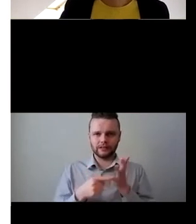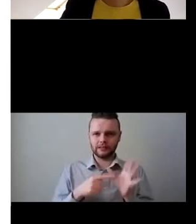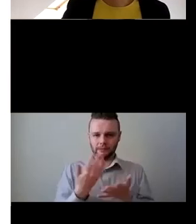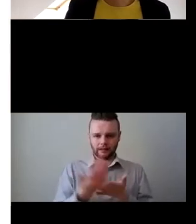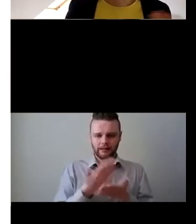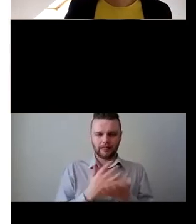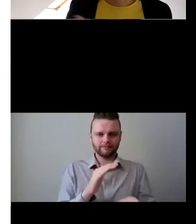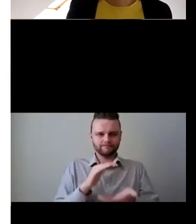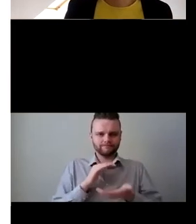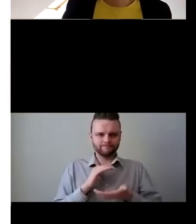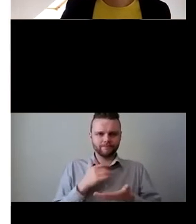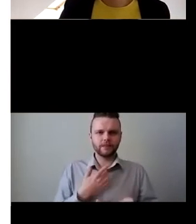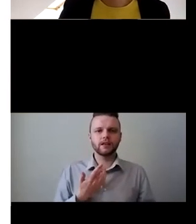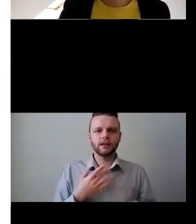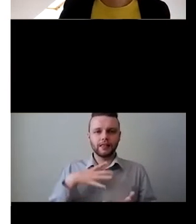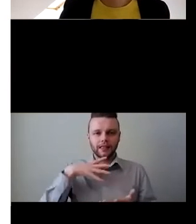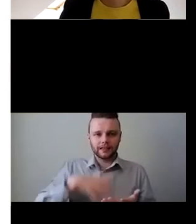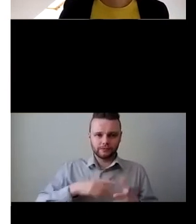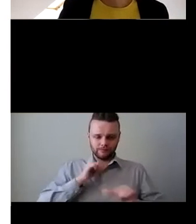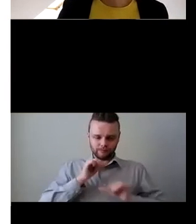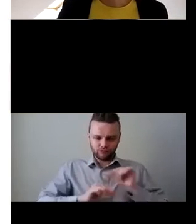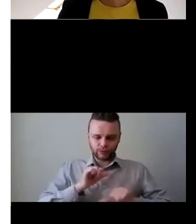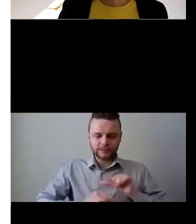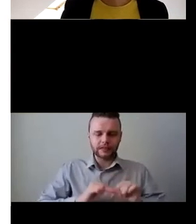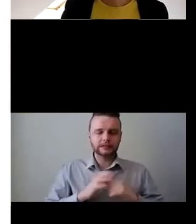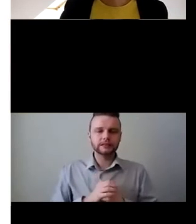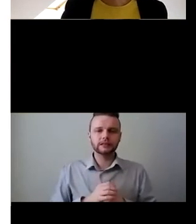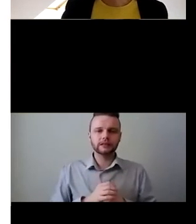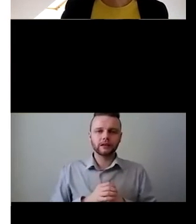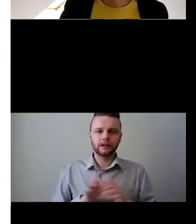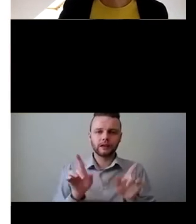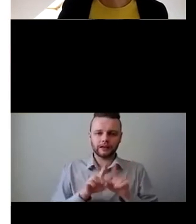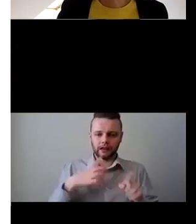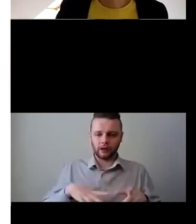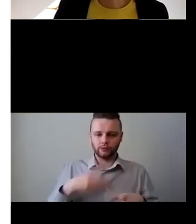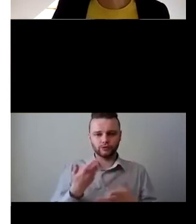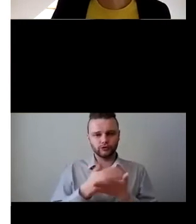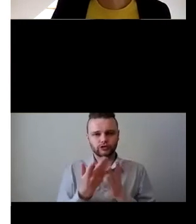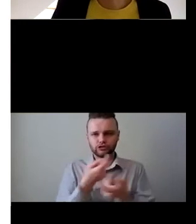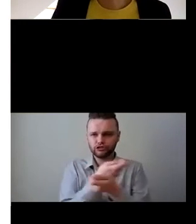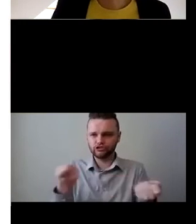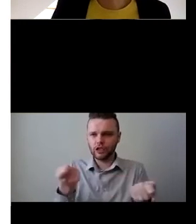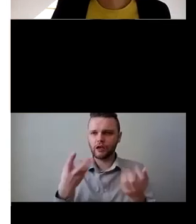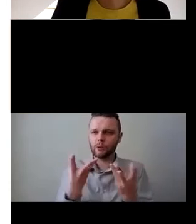and how they need to be processed, and how they can also be shared between